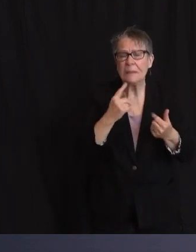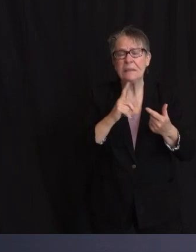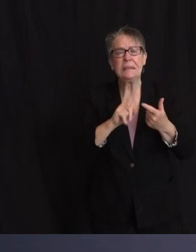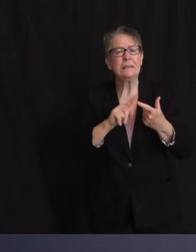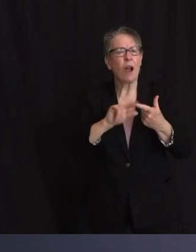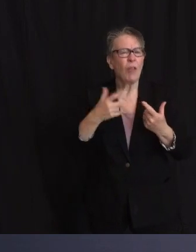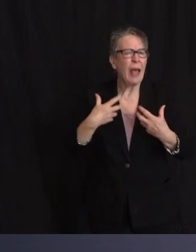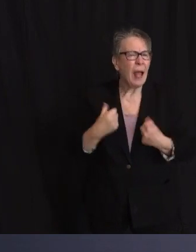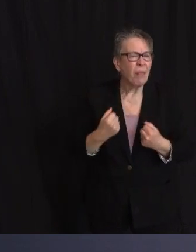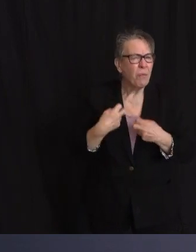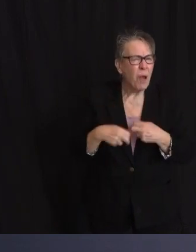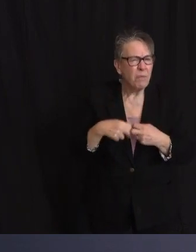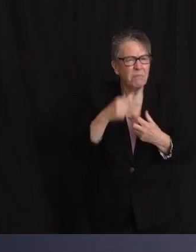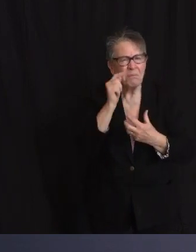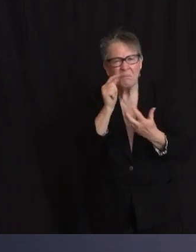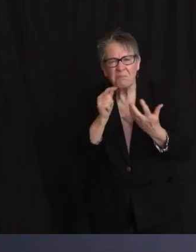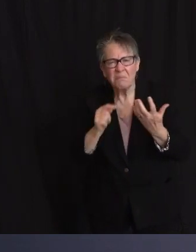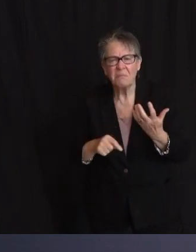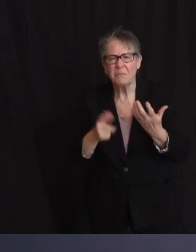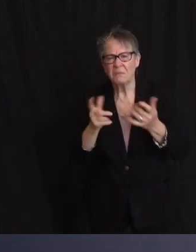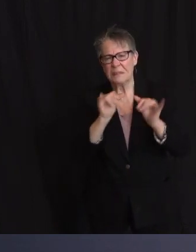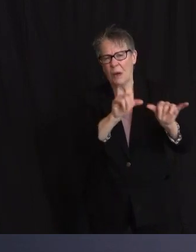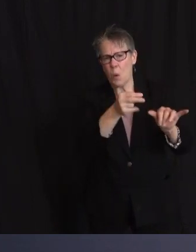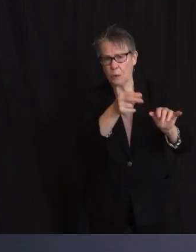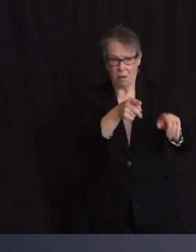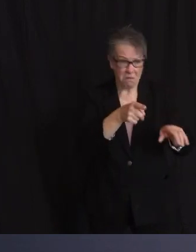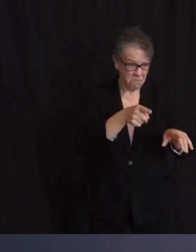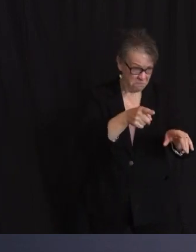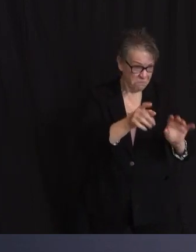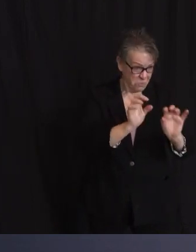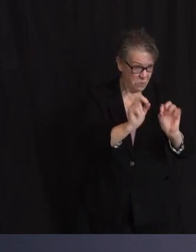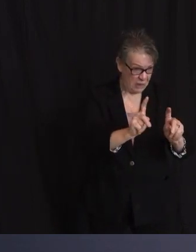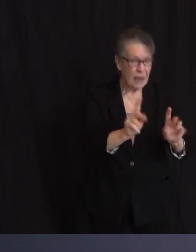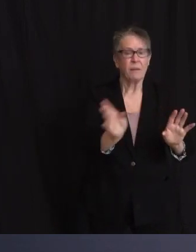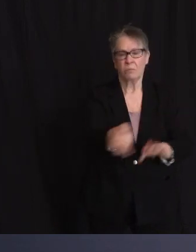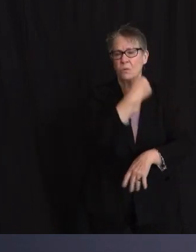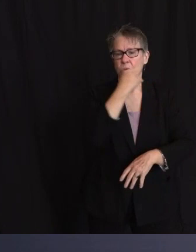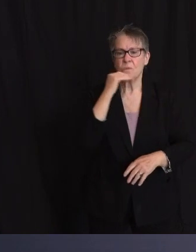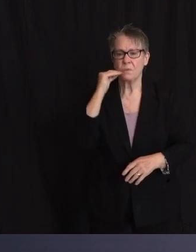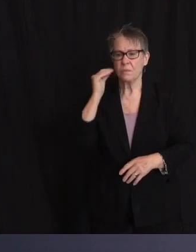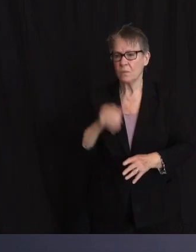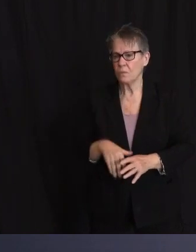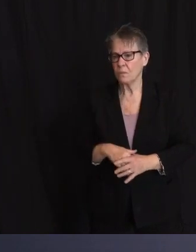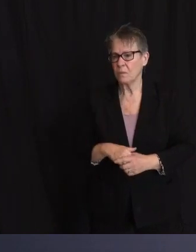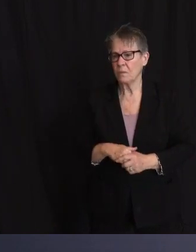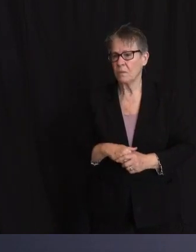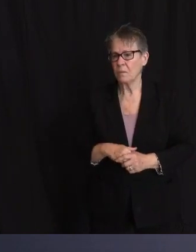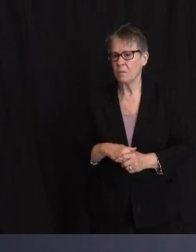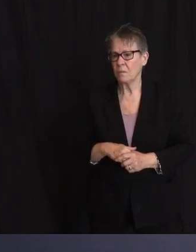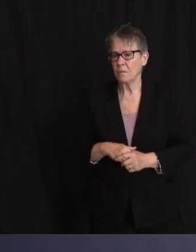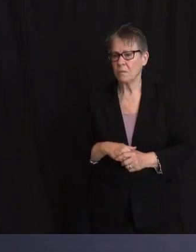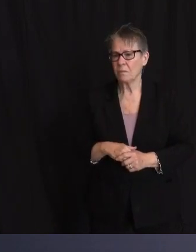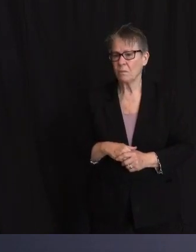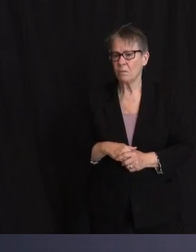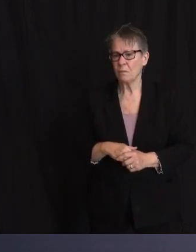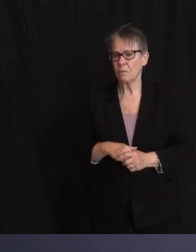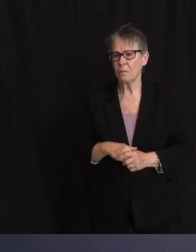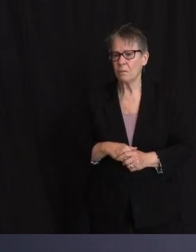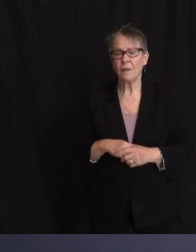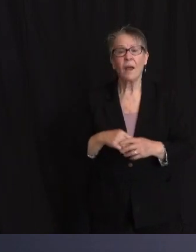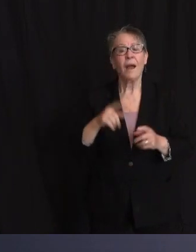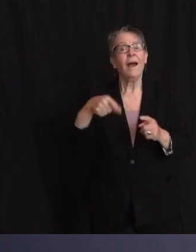do not speak English. They're exhausted. Some are still feverish and have shortness of breath, and they are separated